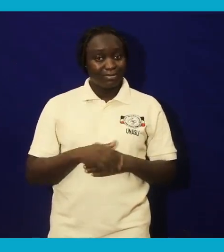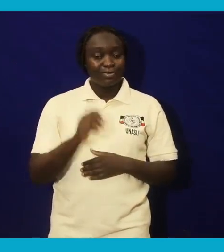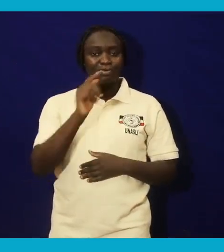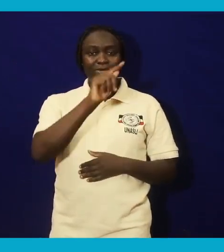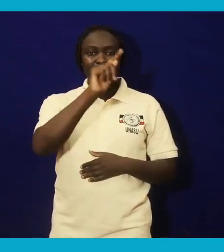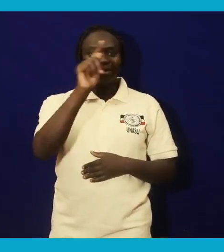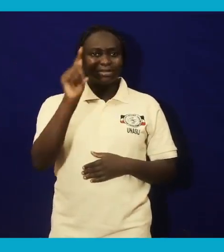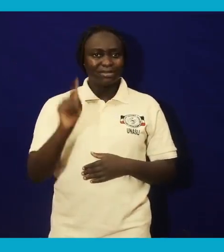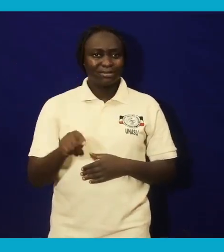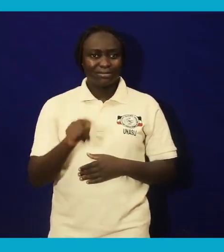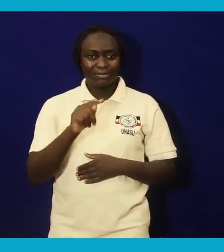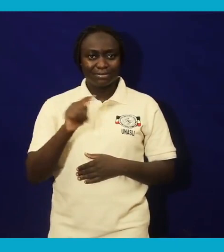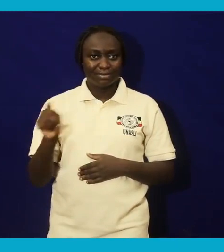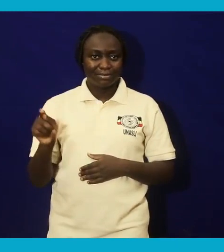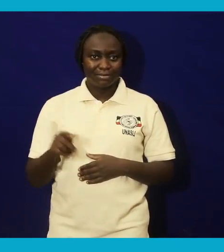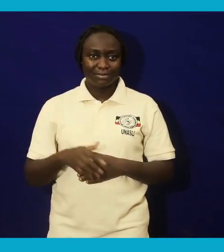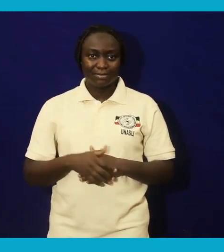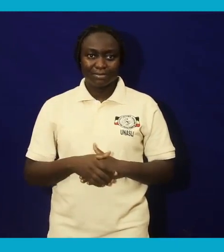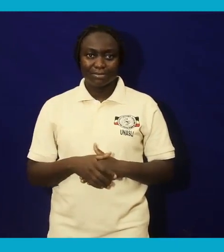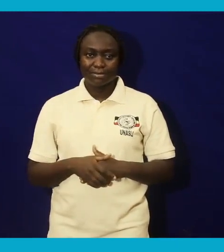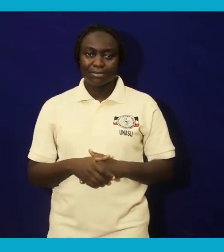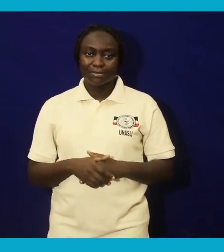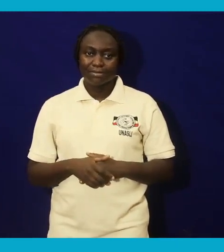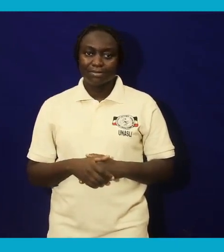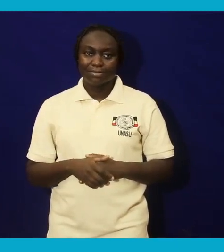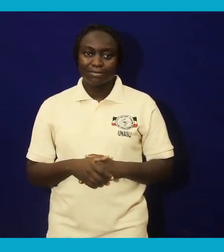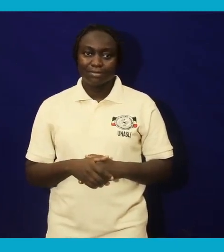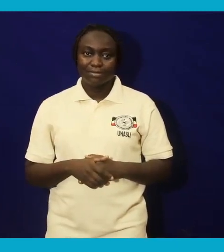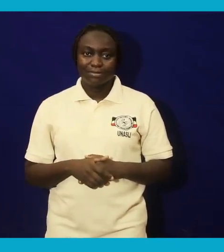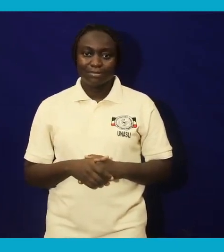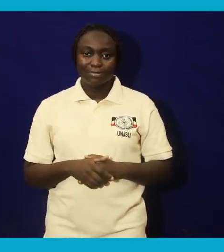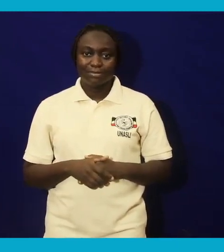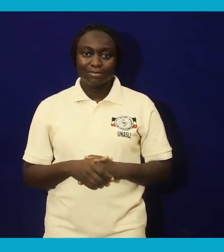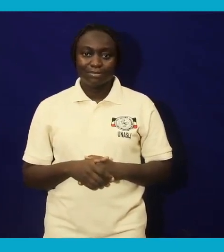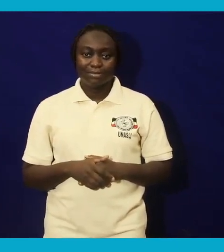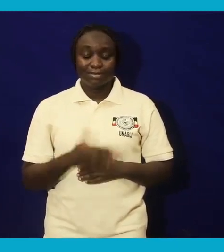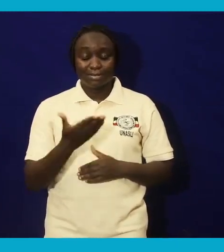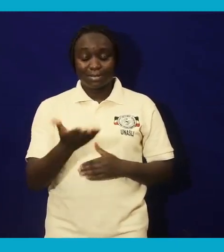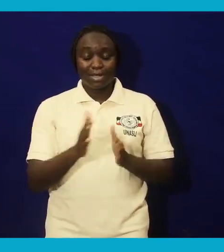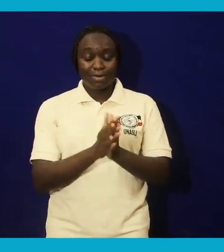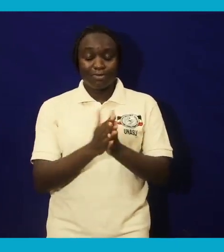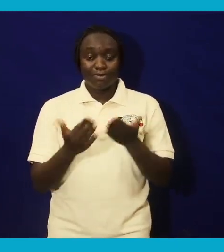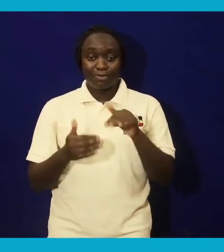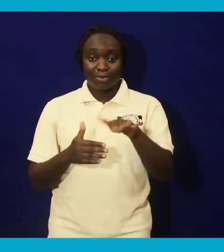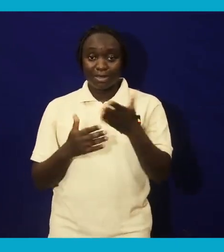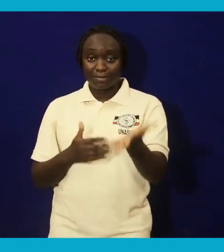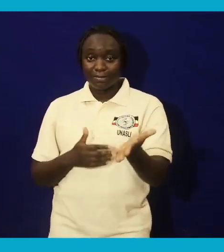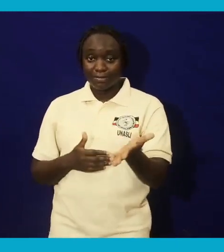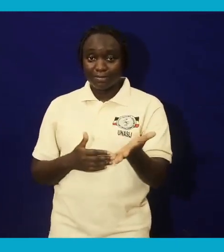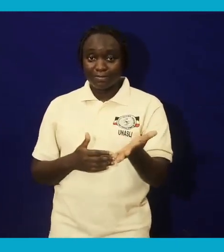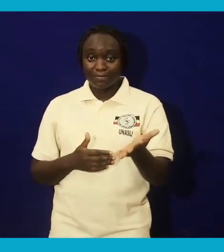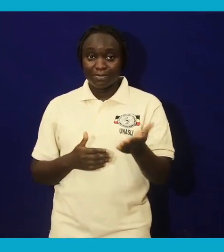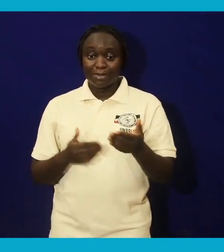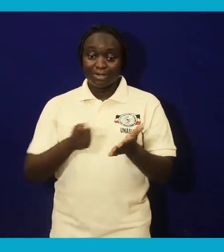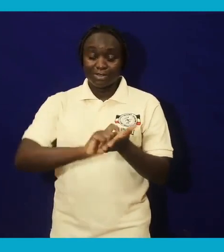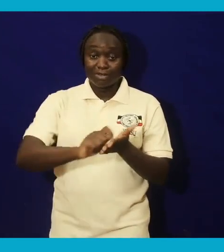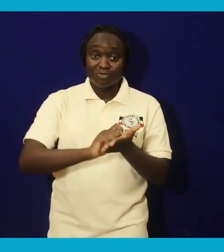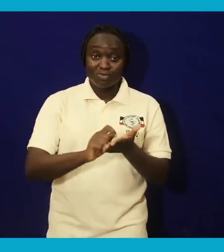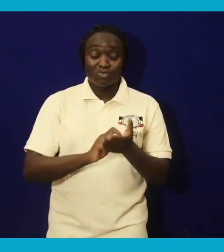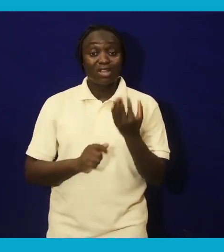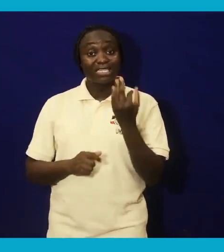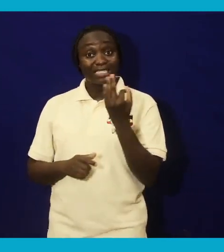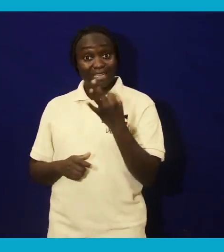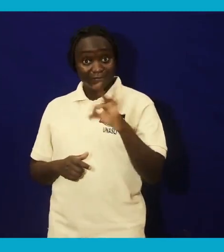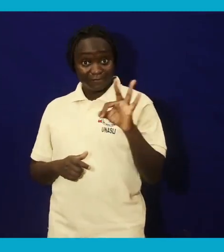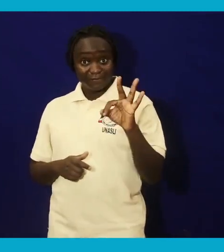F. Now get your pencil and write in your book F.